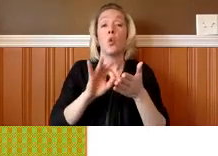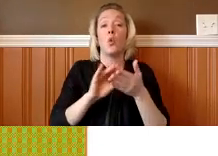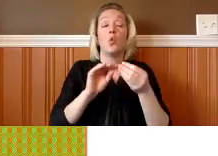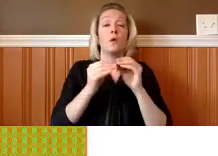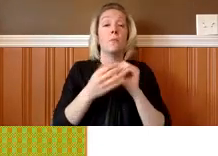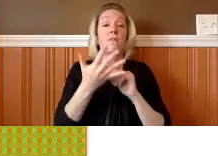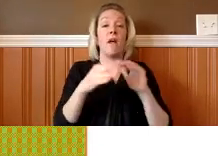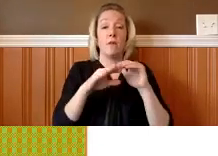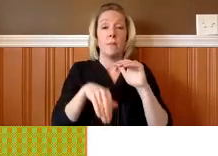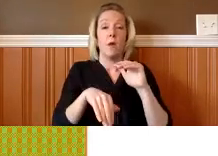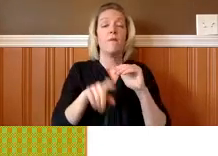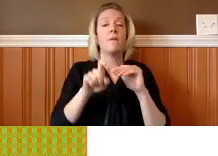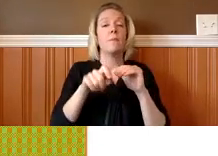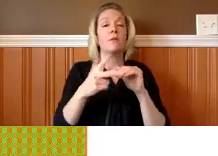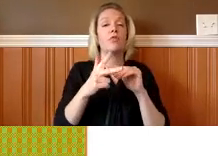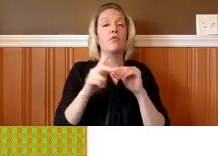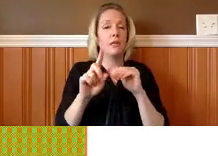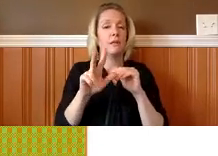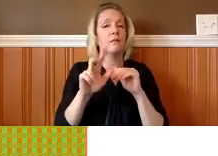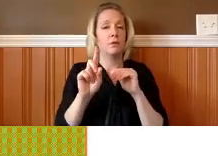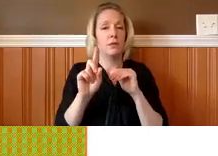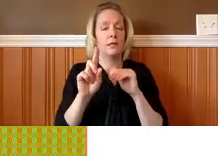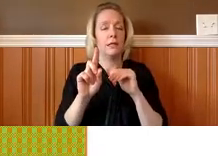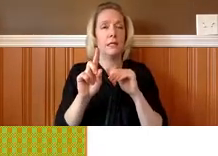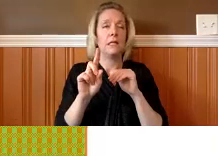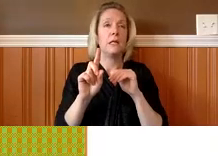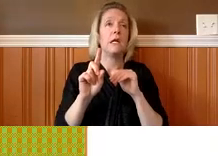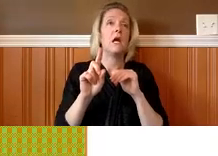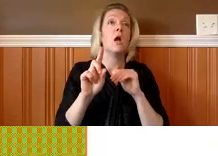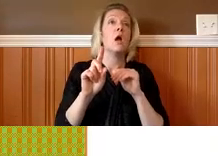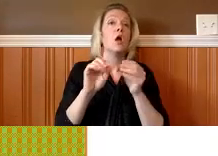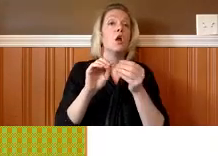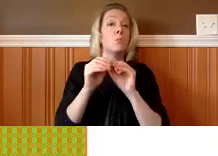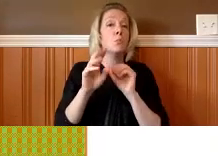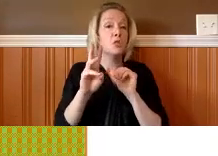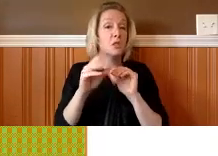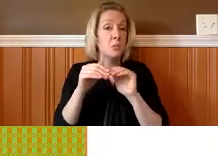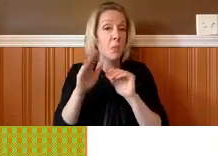3-dimensional. We don't really think about students interpreting